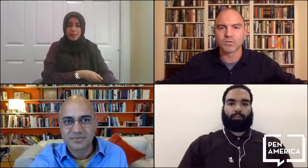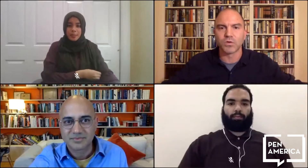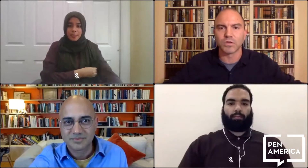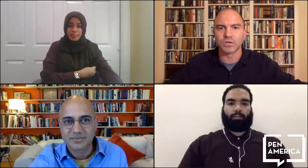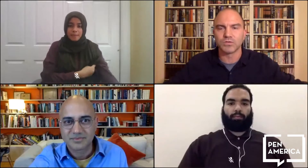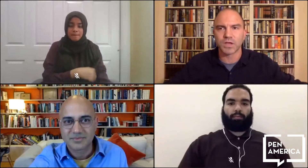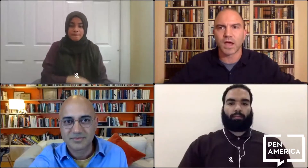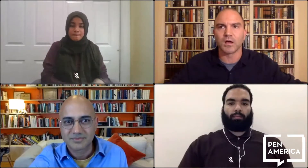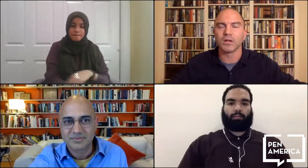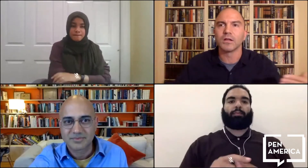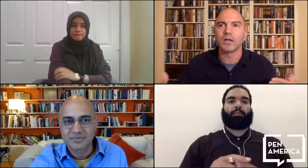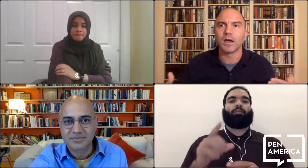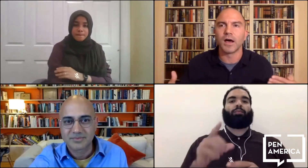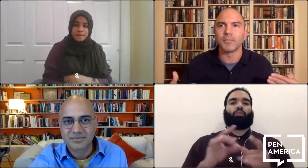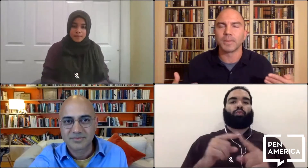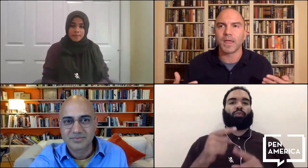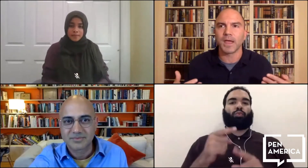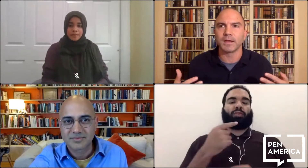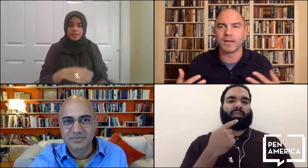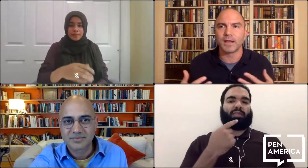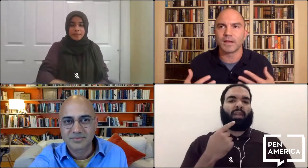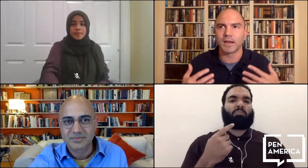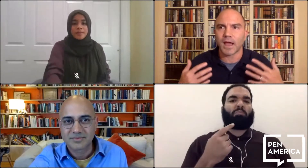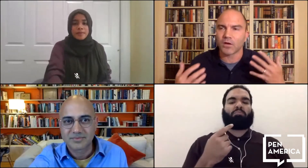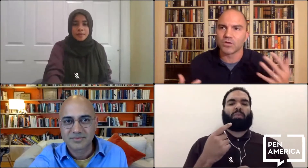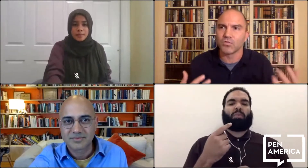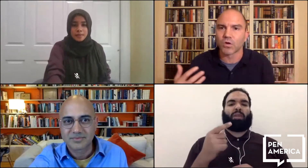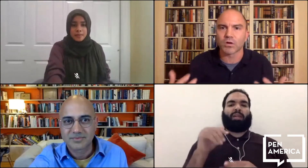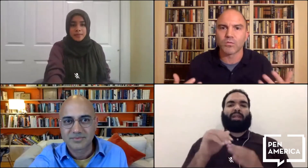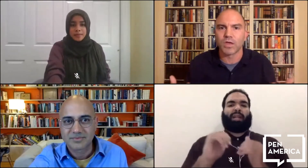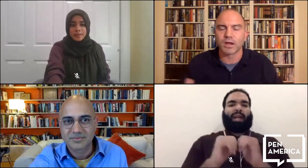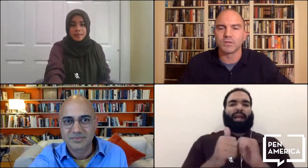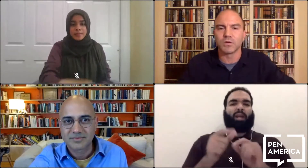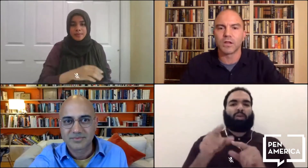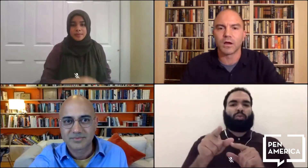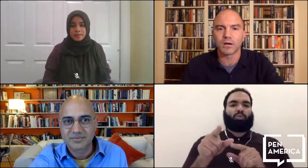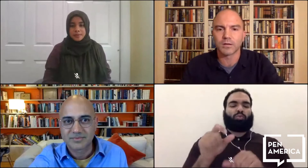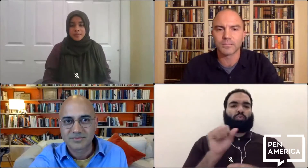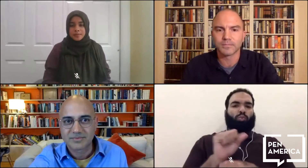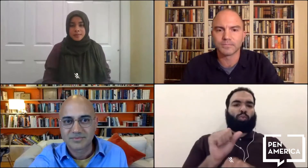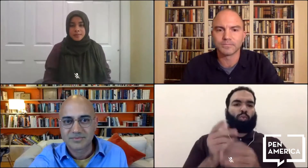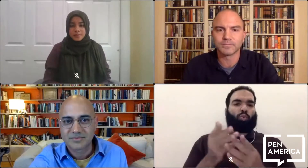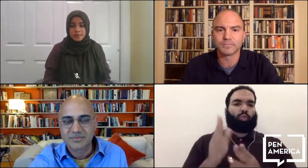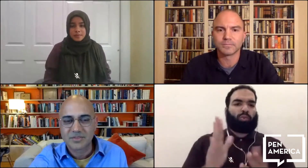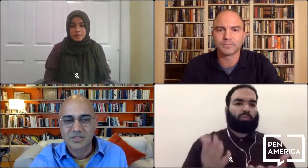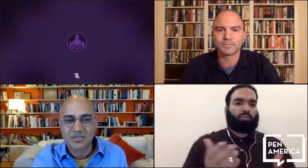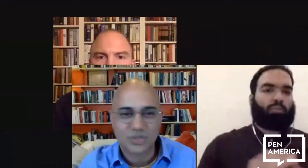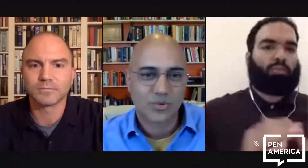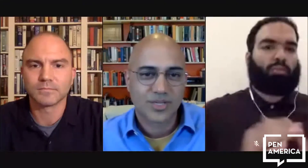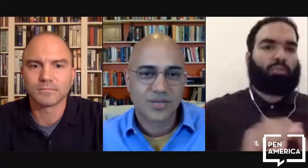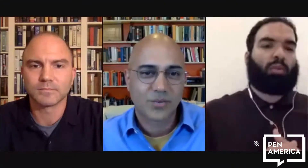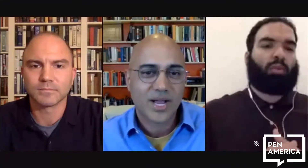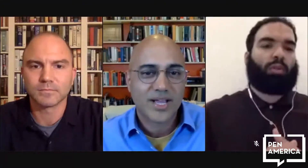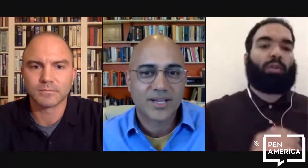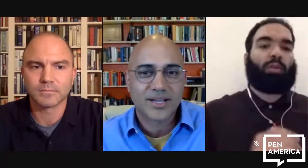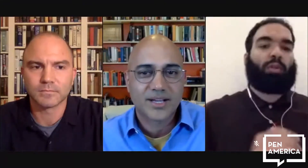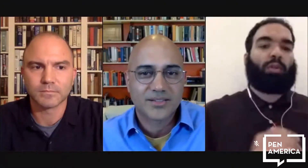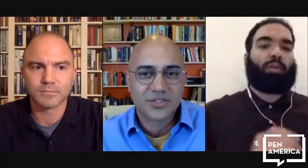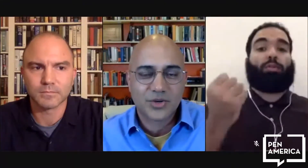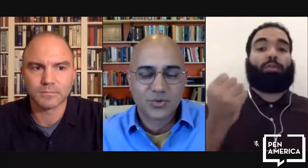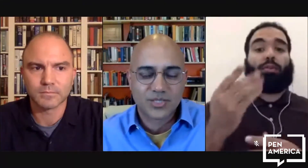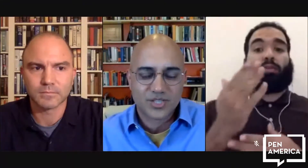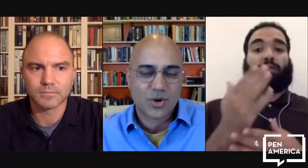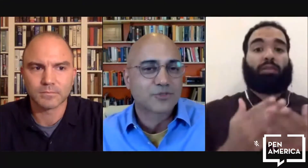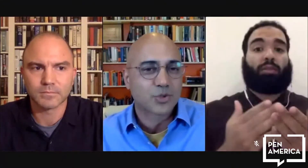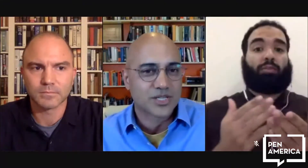the story that you tell, and how you worked through that as you went along. So way,